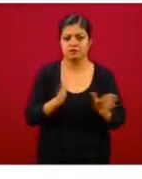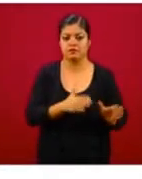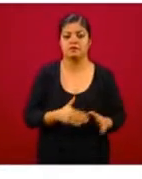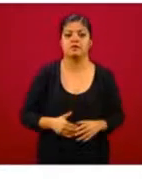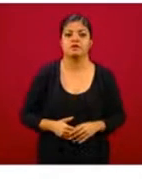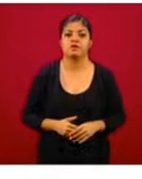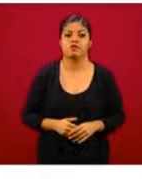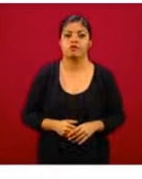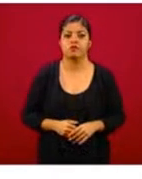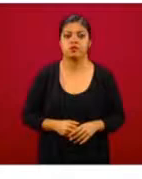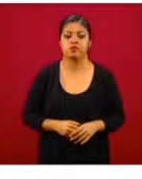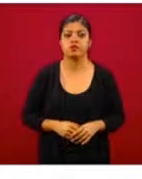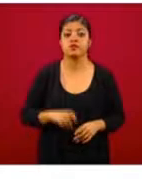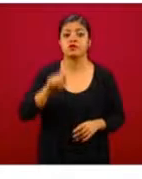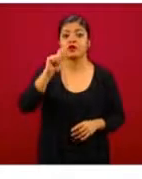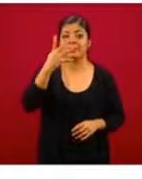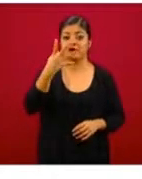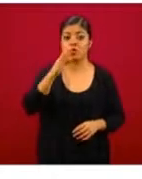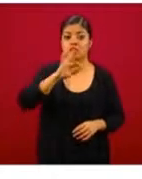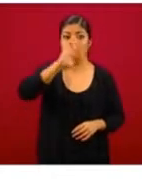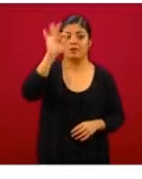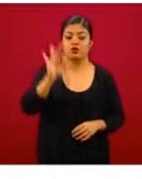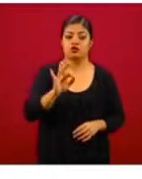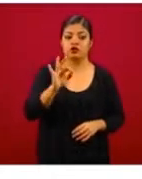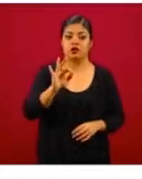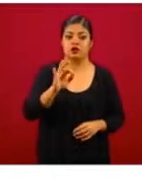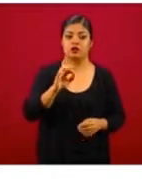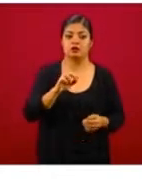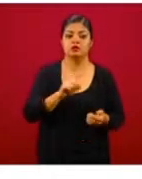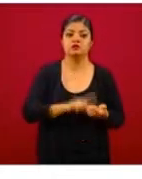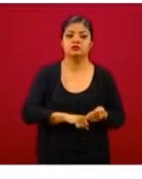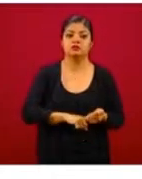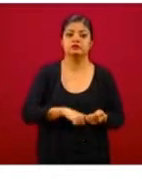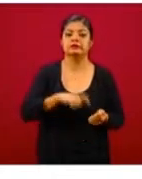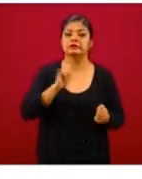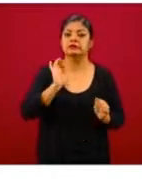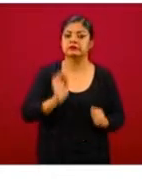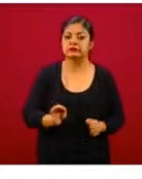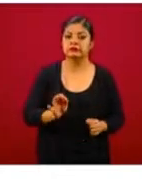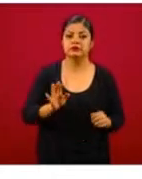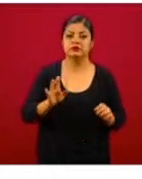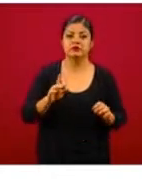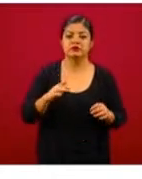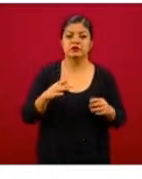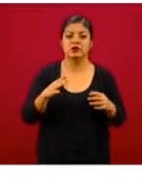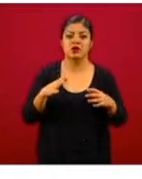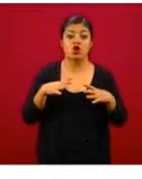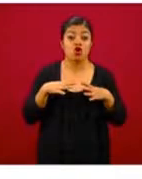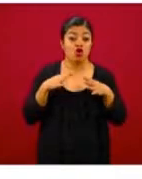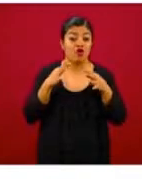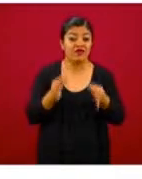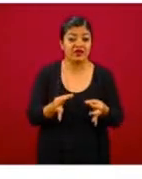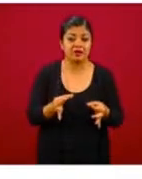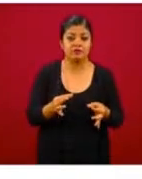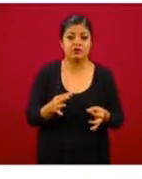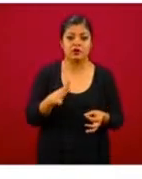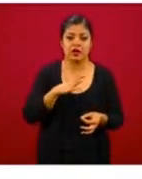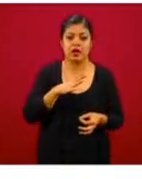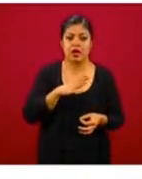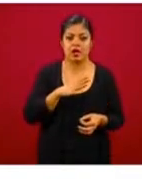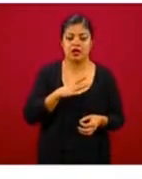work. And so let's look at the global perspective. We'll move on to the next slide. 24%